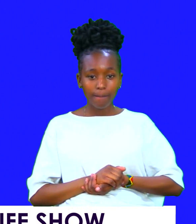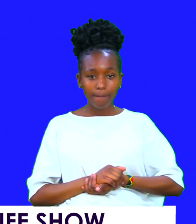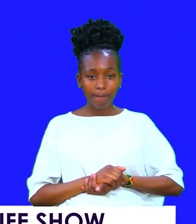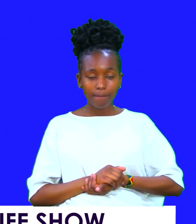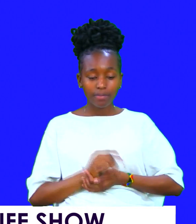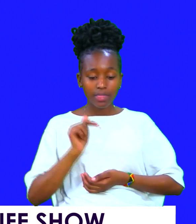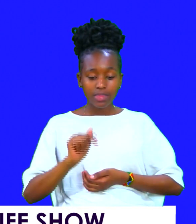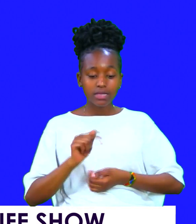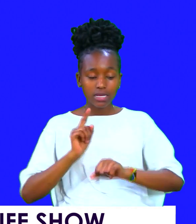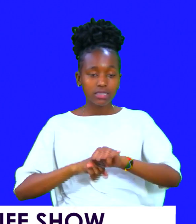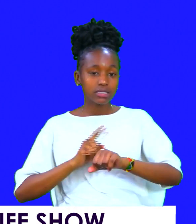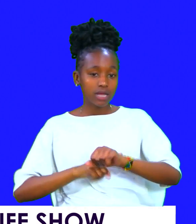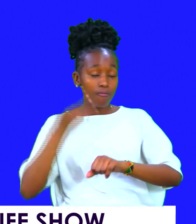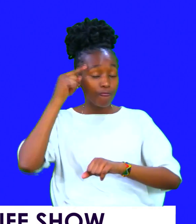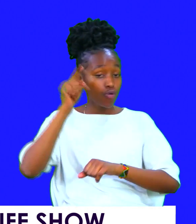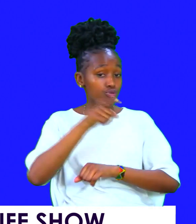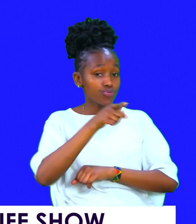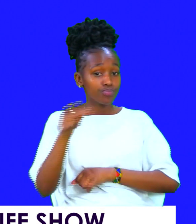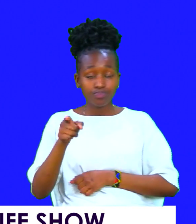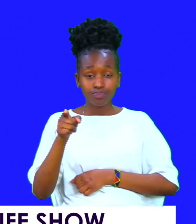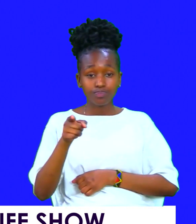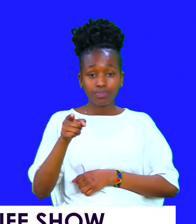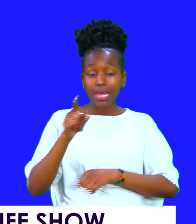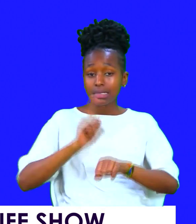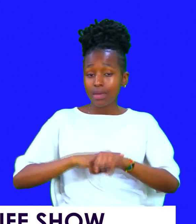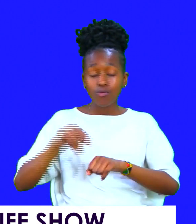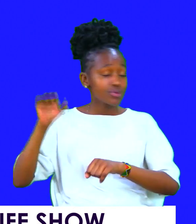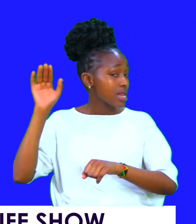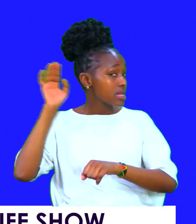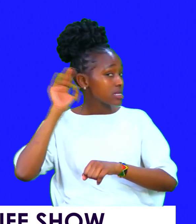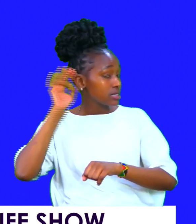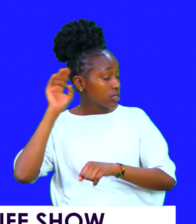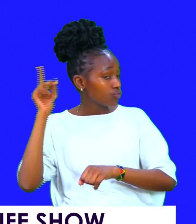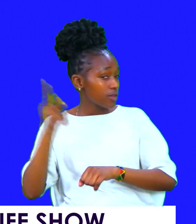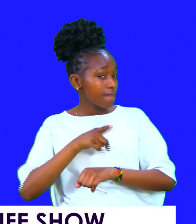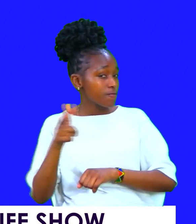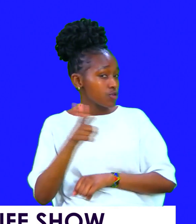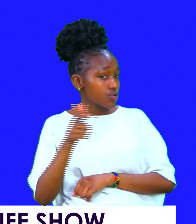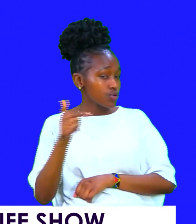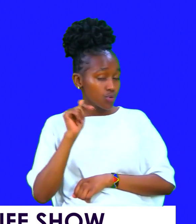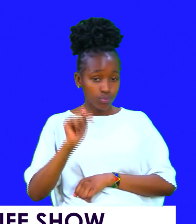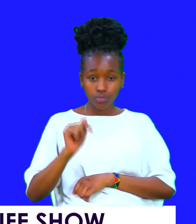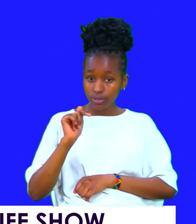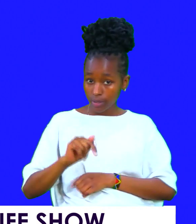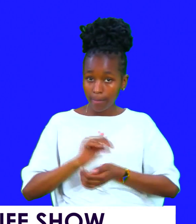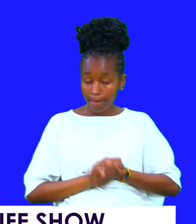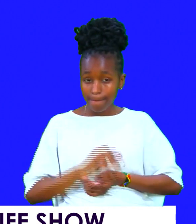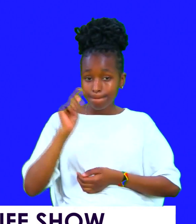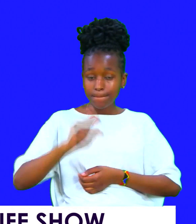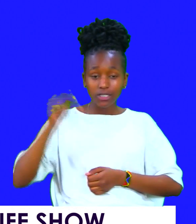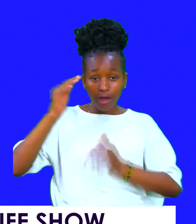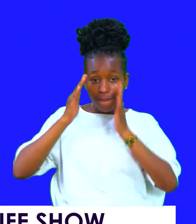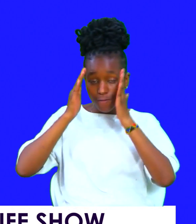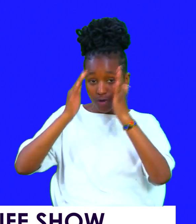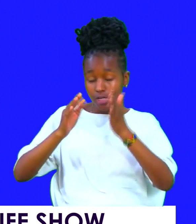This is time for you, as you listen to this clip today, to focus on your soul